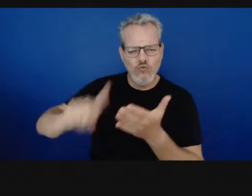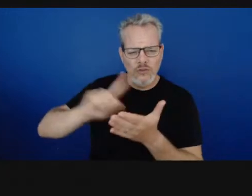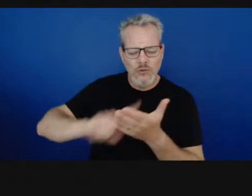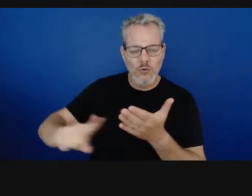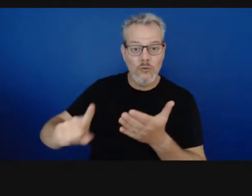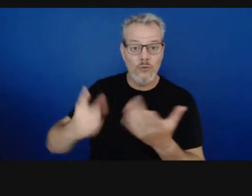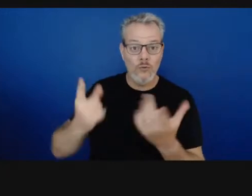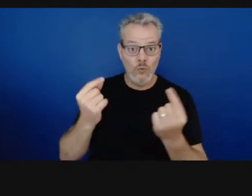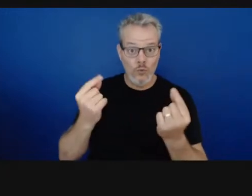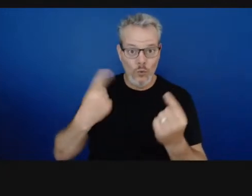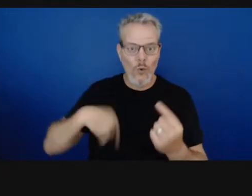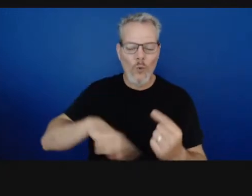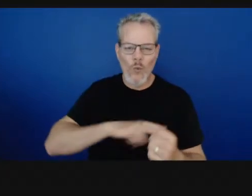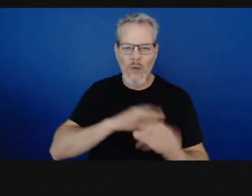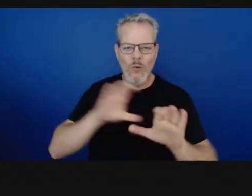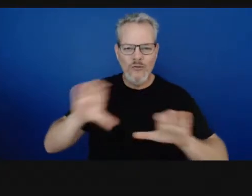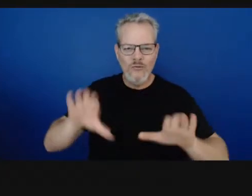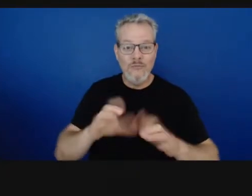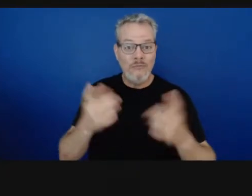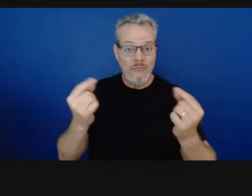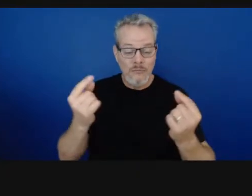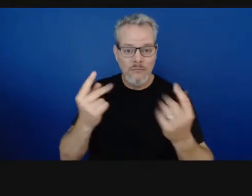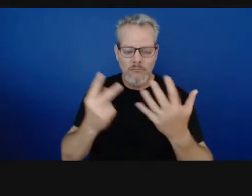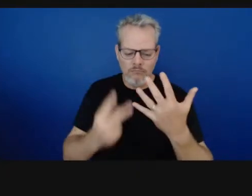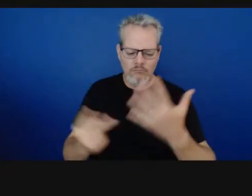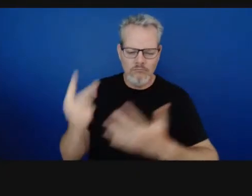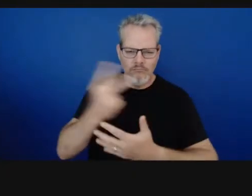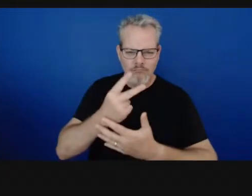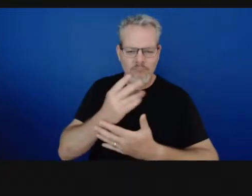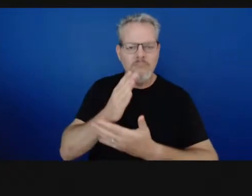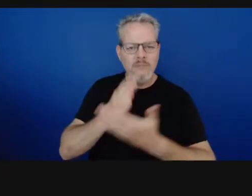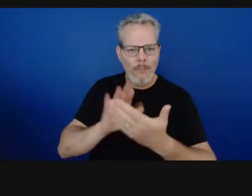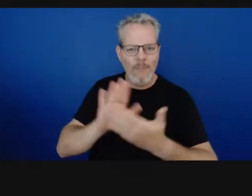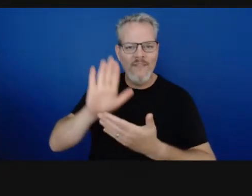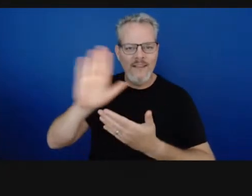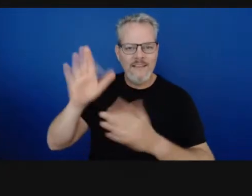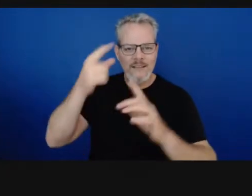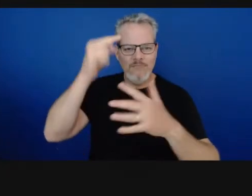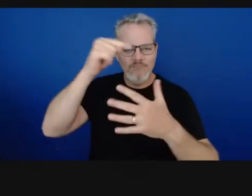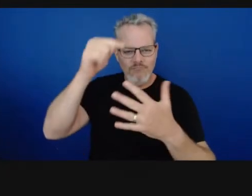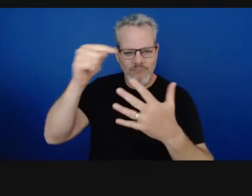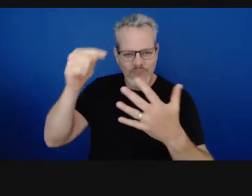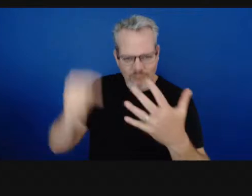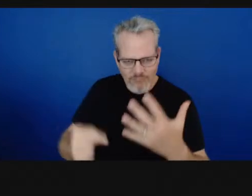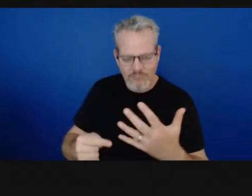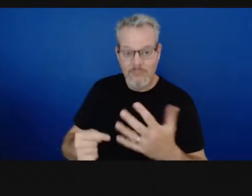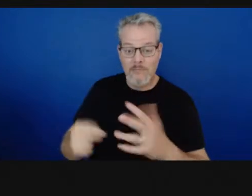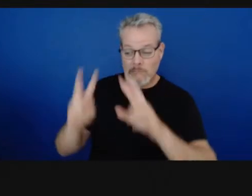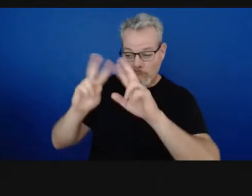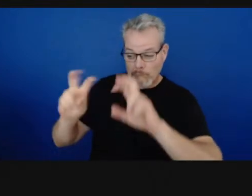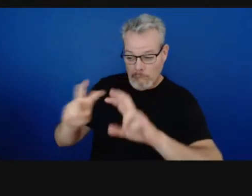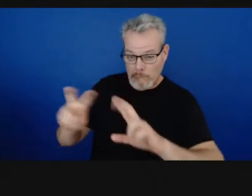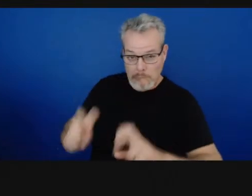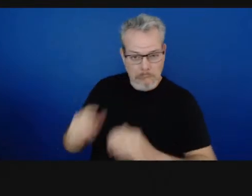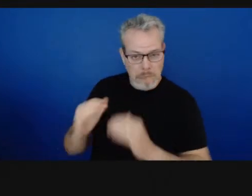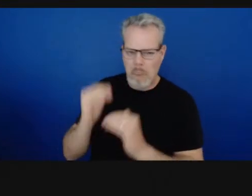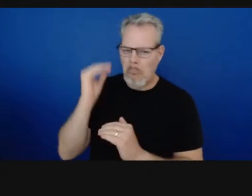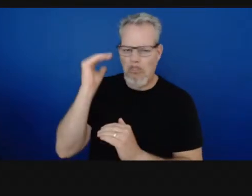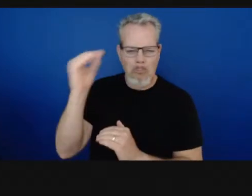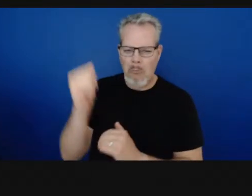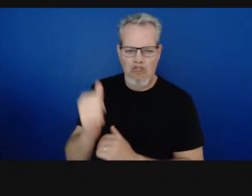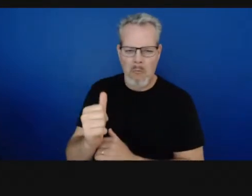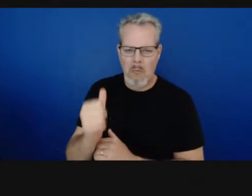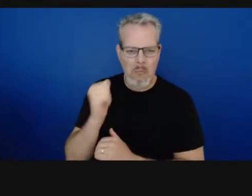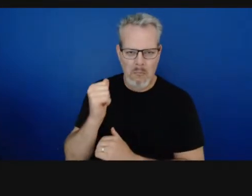recap research segment, just highlighting some points. Hopefully it won't take too long, but we'll add that here to the end of our program. And